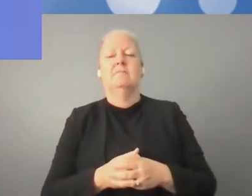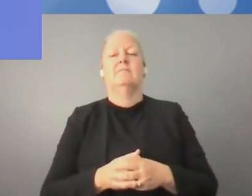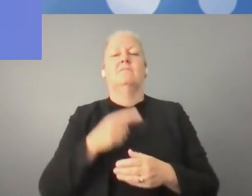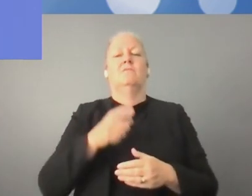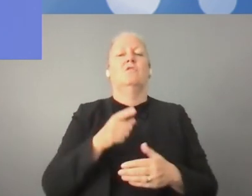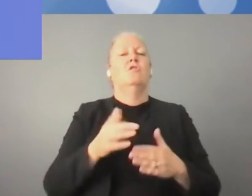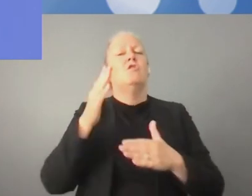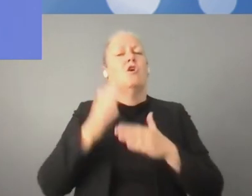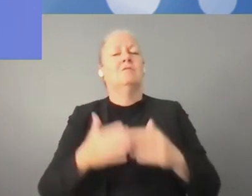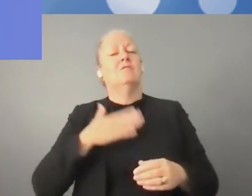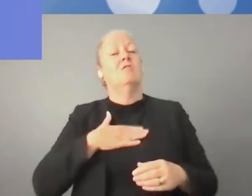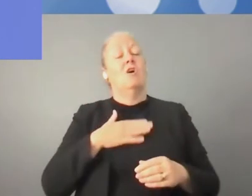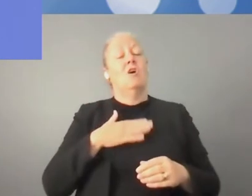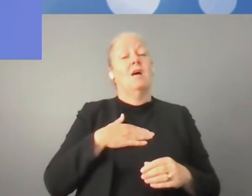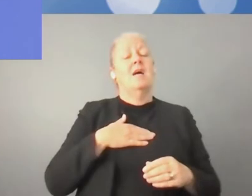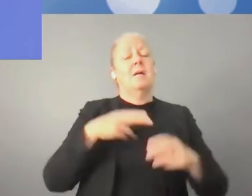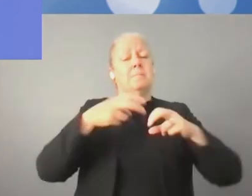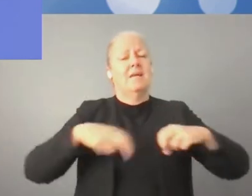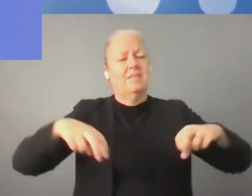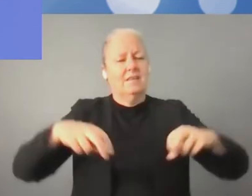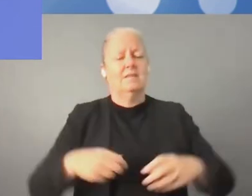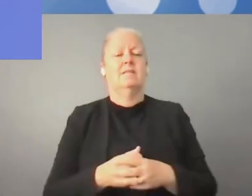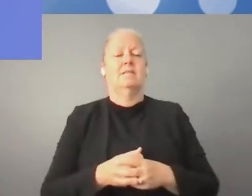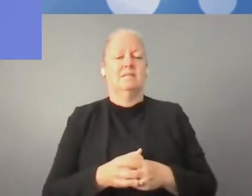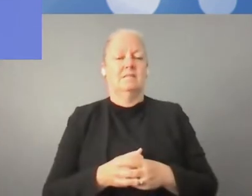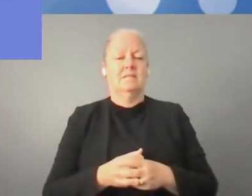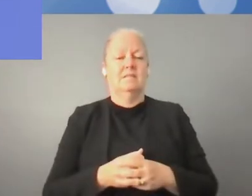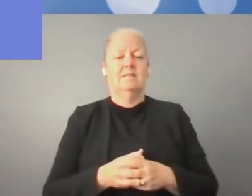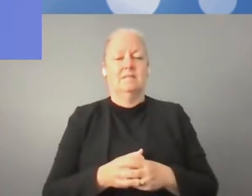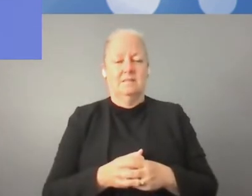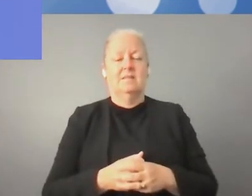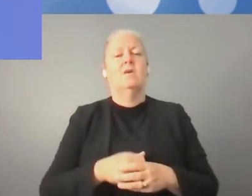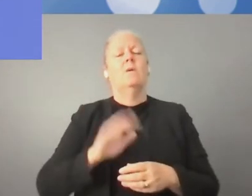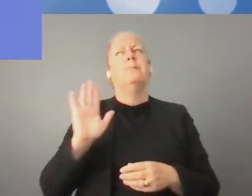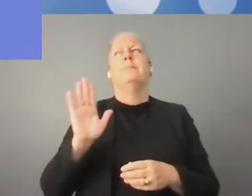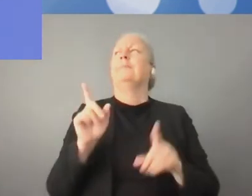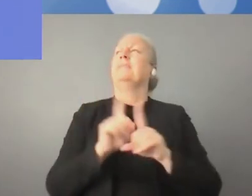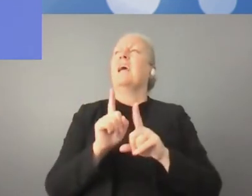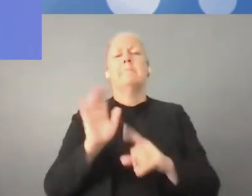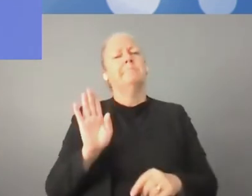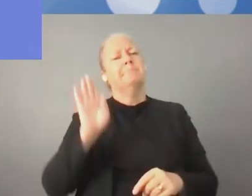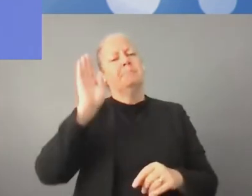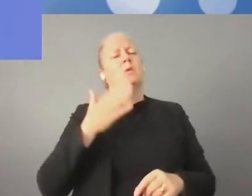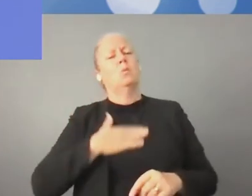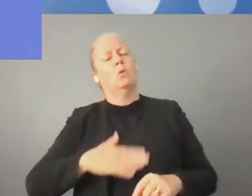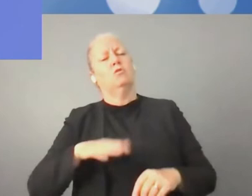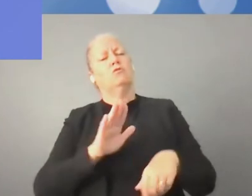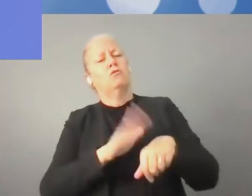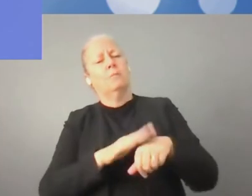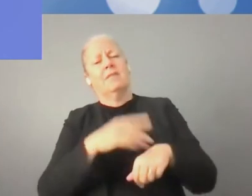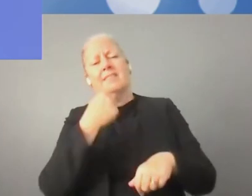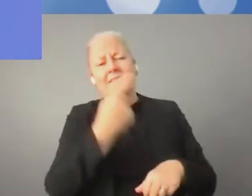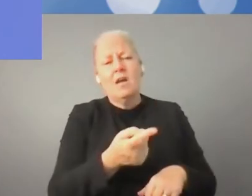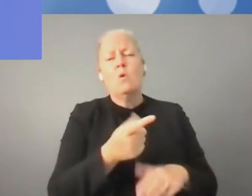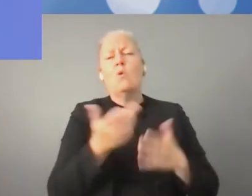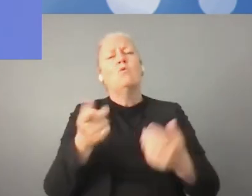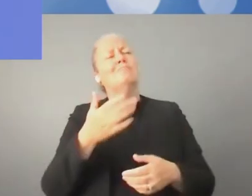panel called voluntary commitments or or comments so if there is anything else you would like